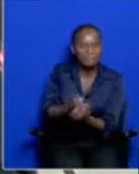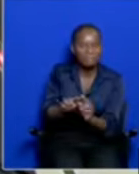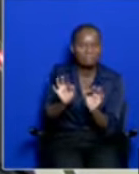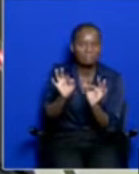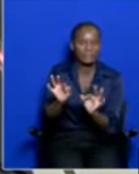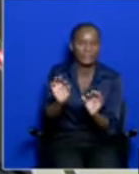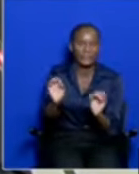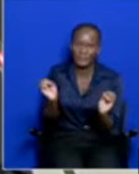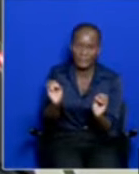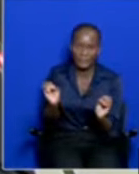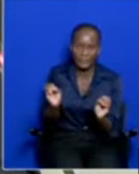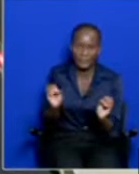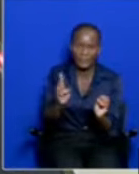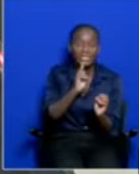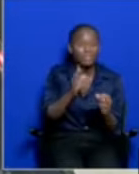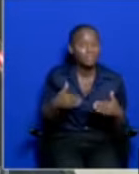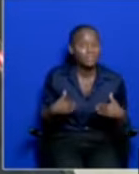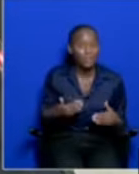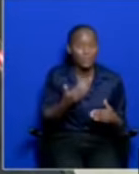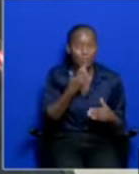Public Prosecution,